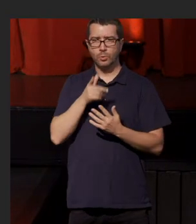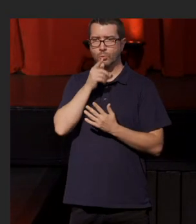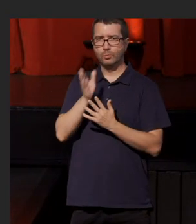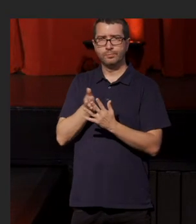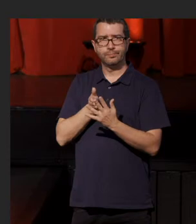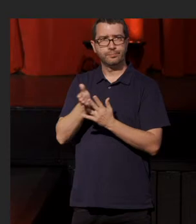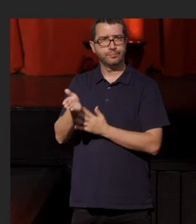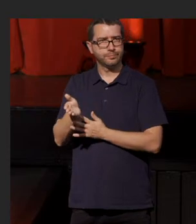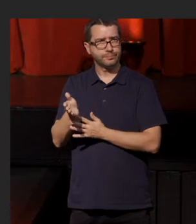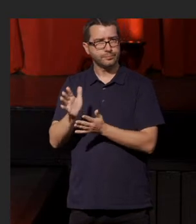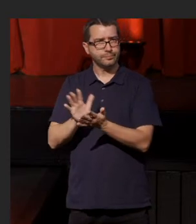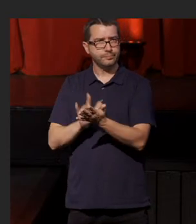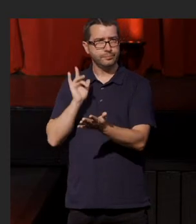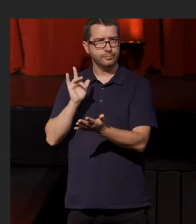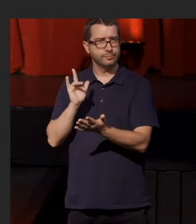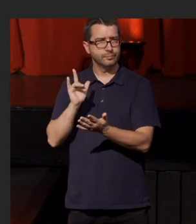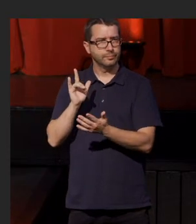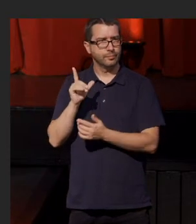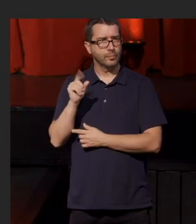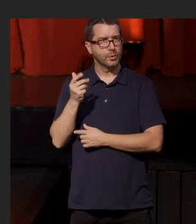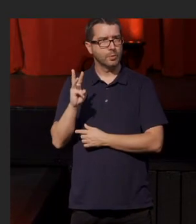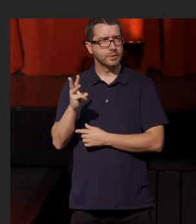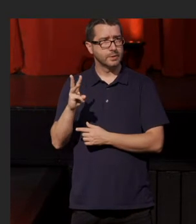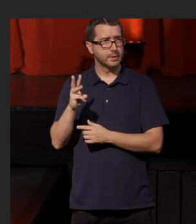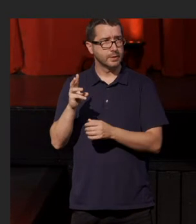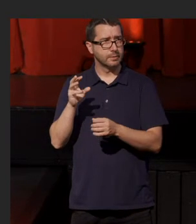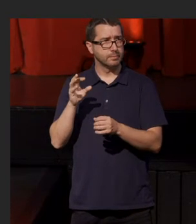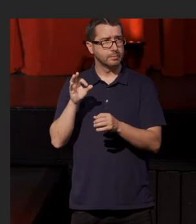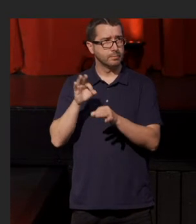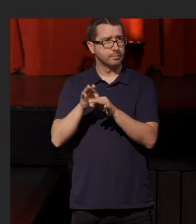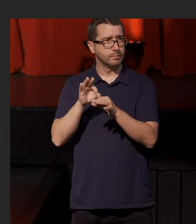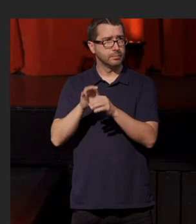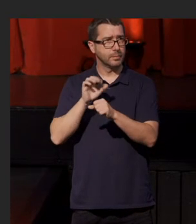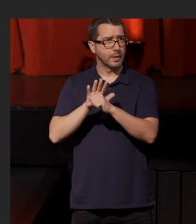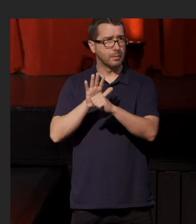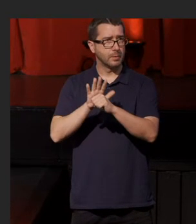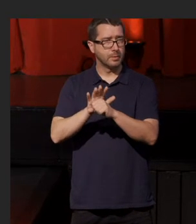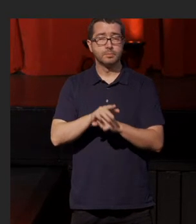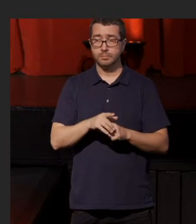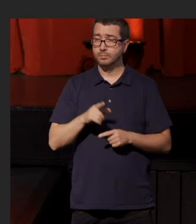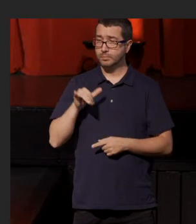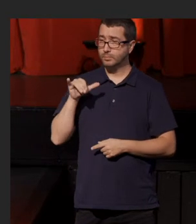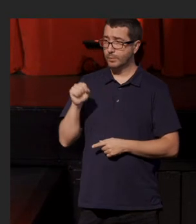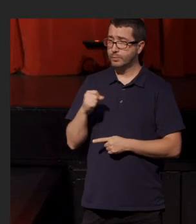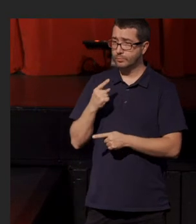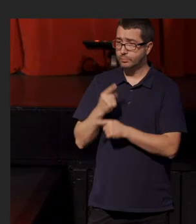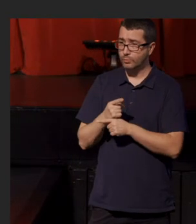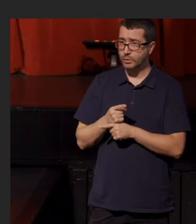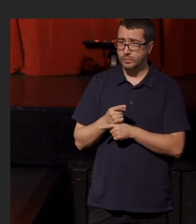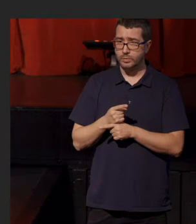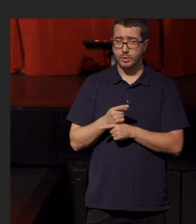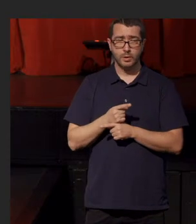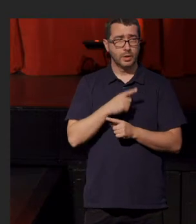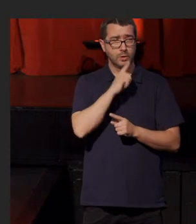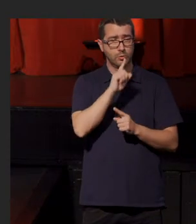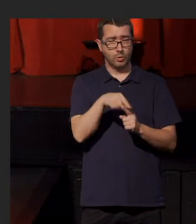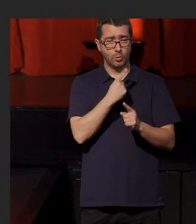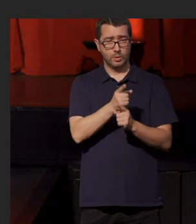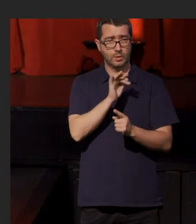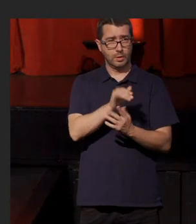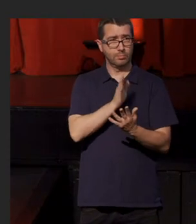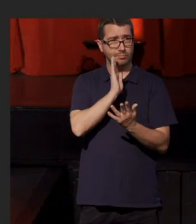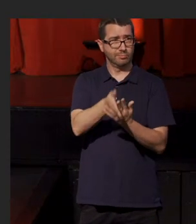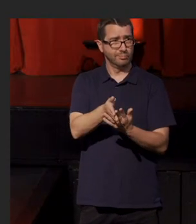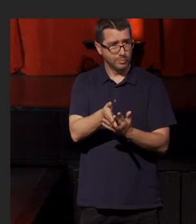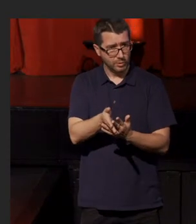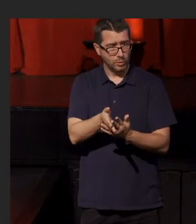in all kinds of ways. Yes. And that wasn't the only Russian intervention that actually made a difference. The argument in the Cyber War book